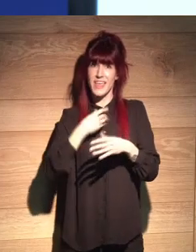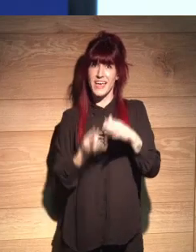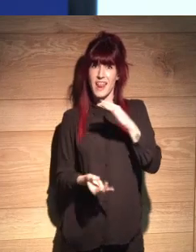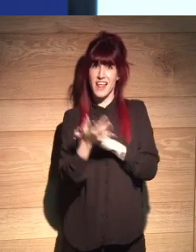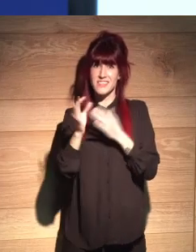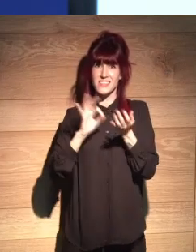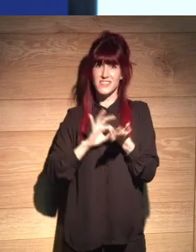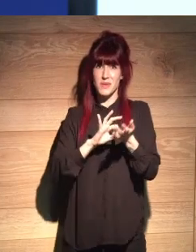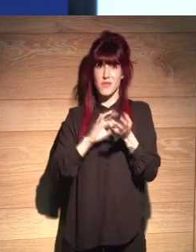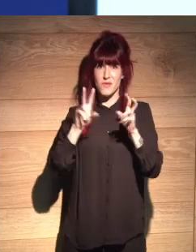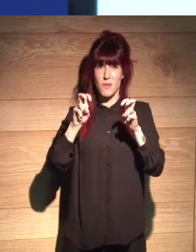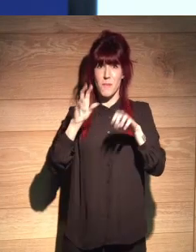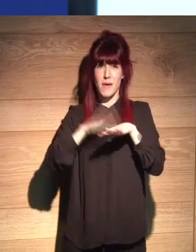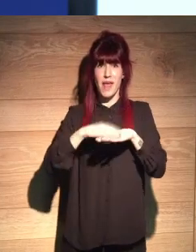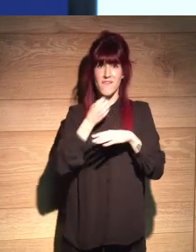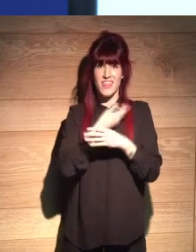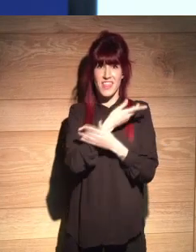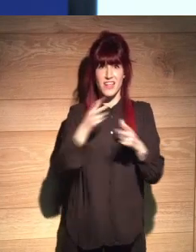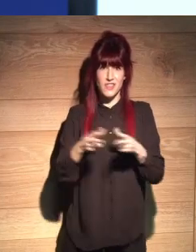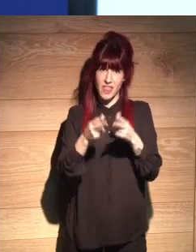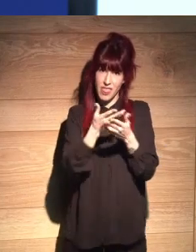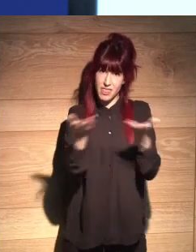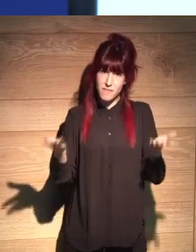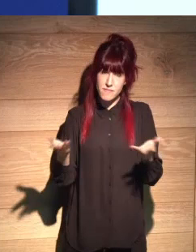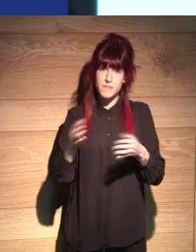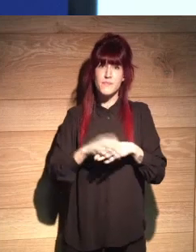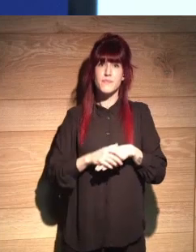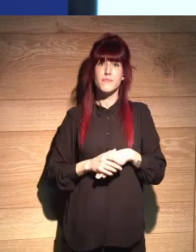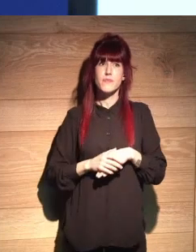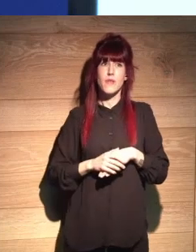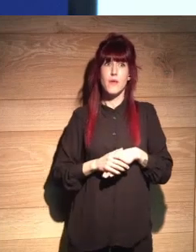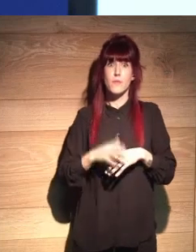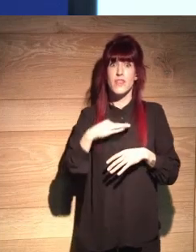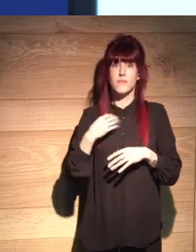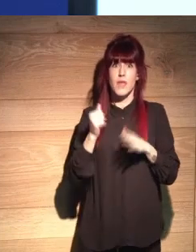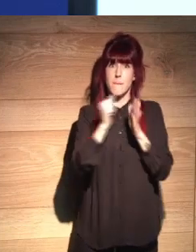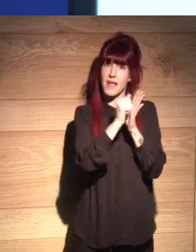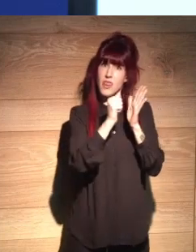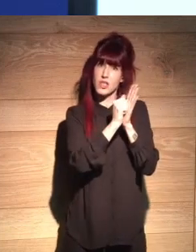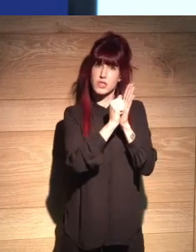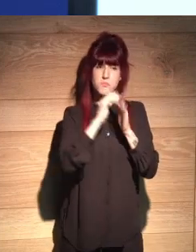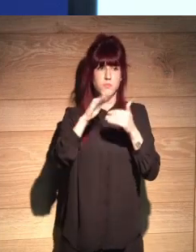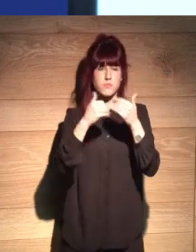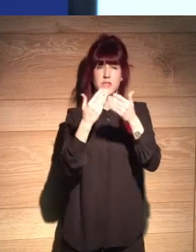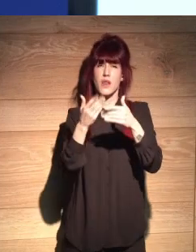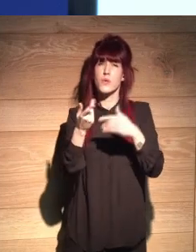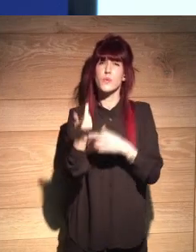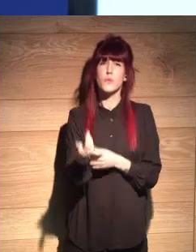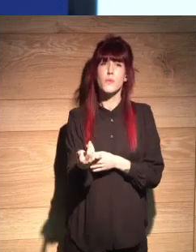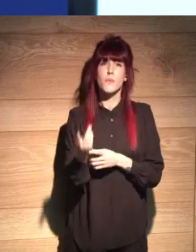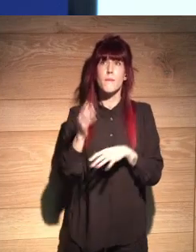for societal good. It can be a range of different applications. It could be